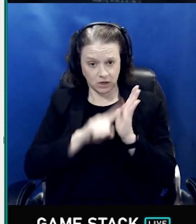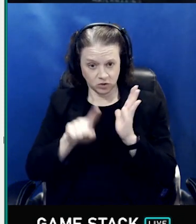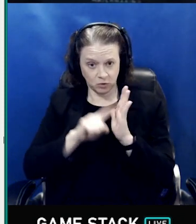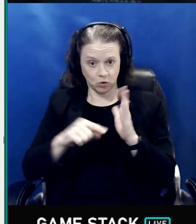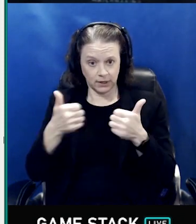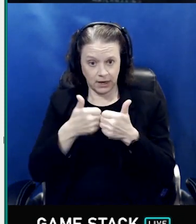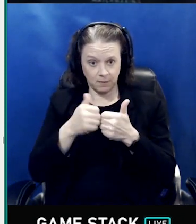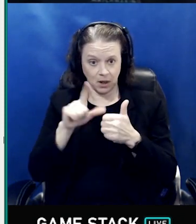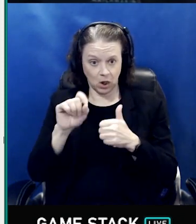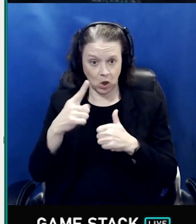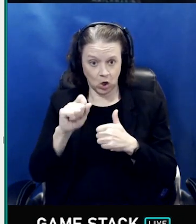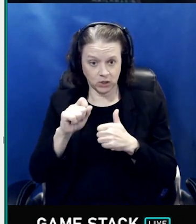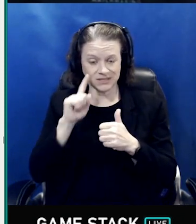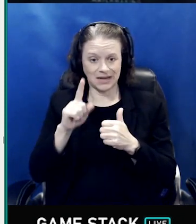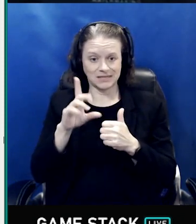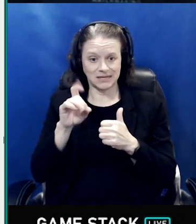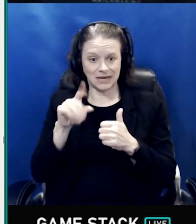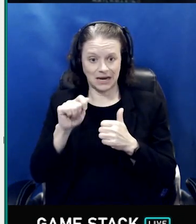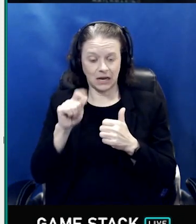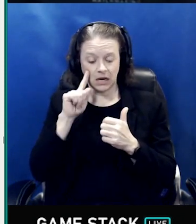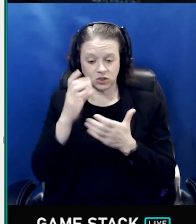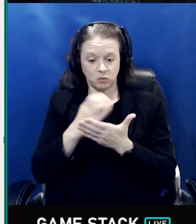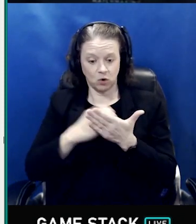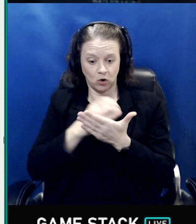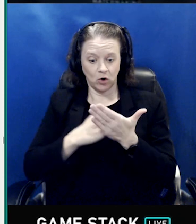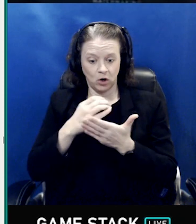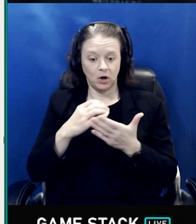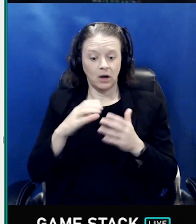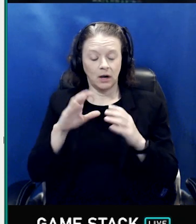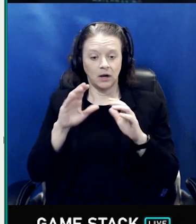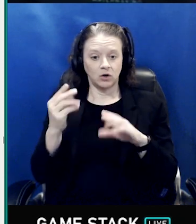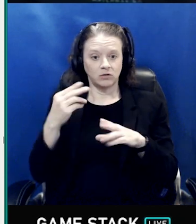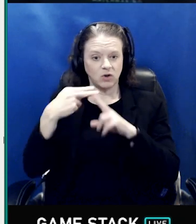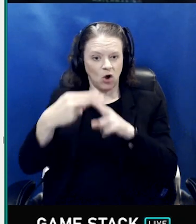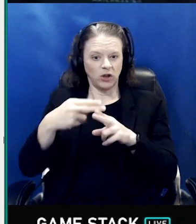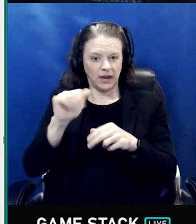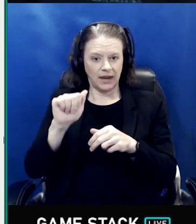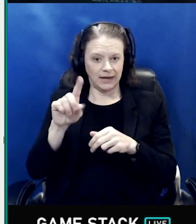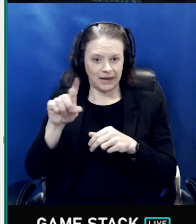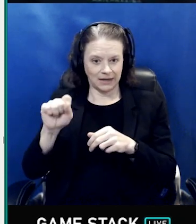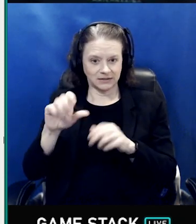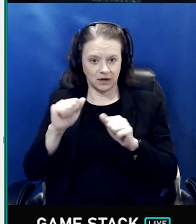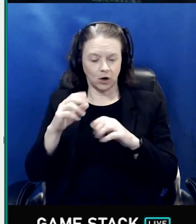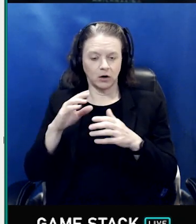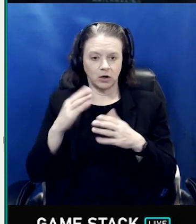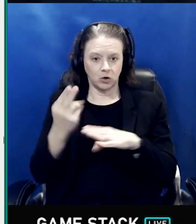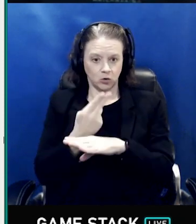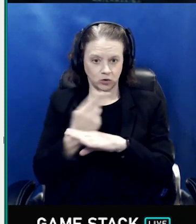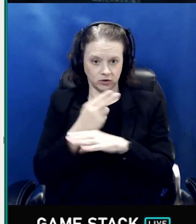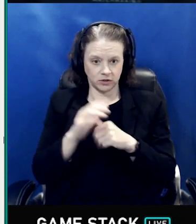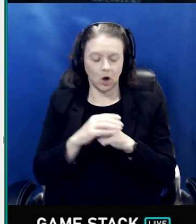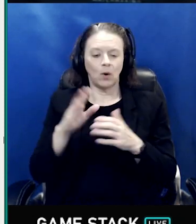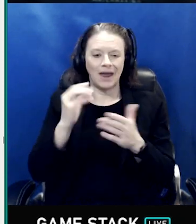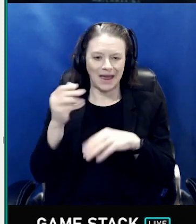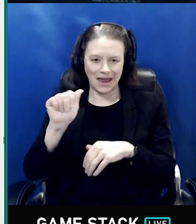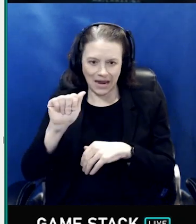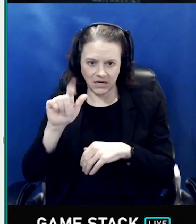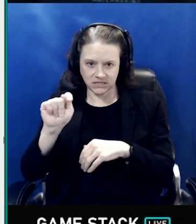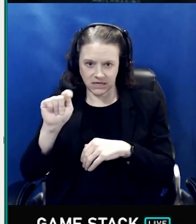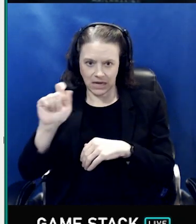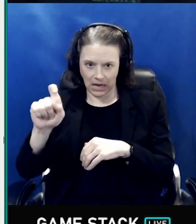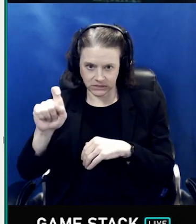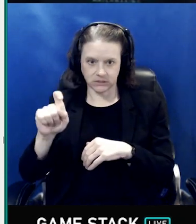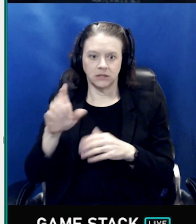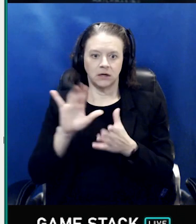Data Explorer, as known as ADX, can be used. ADX is developed by Microsoft and used to